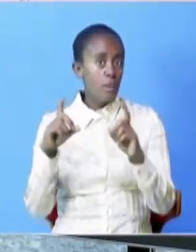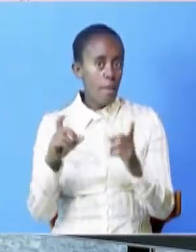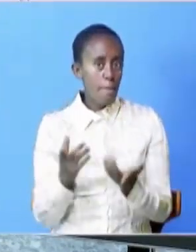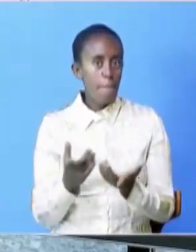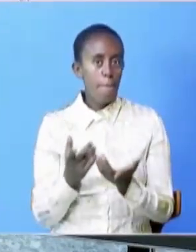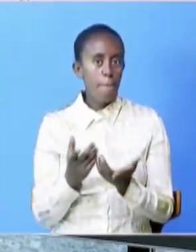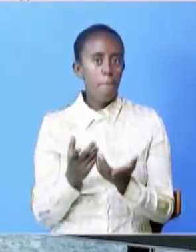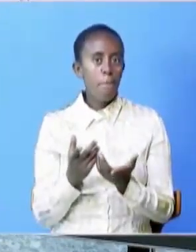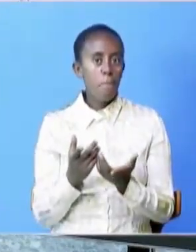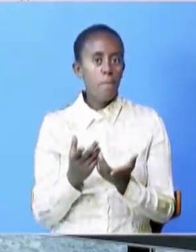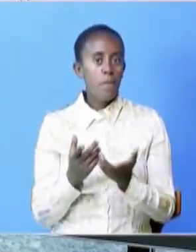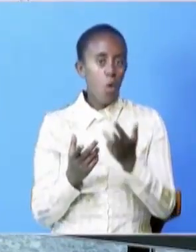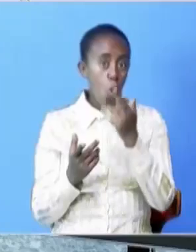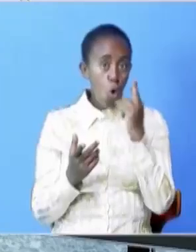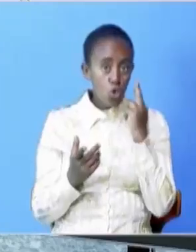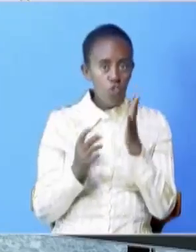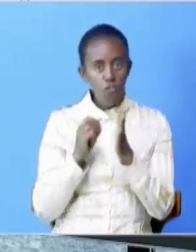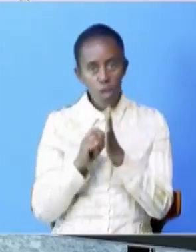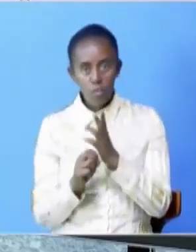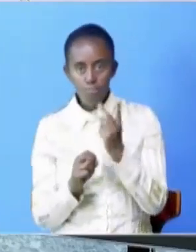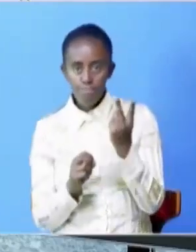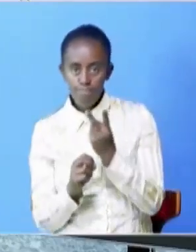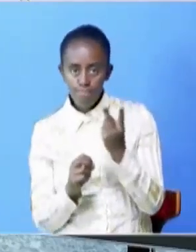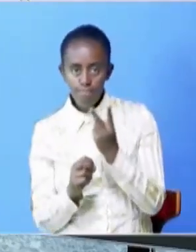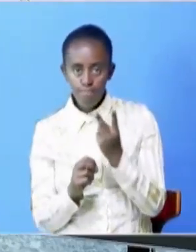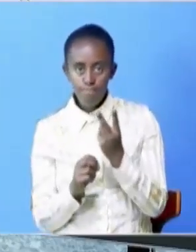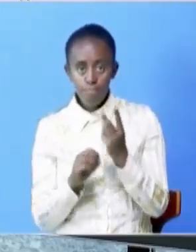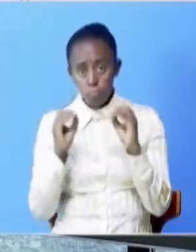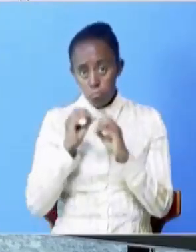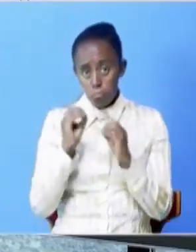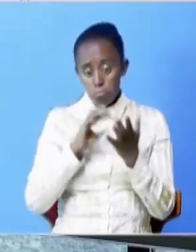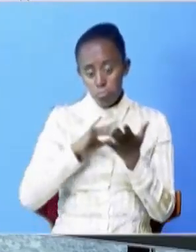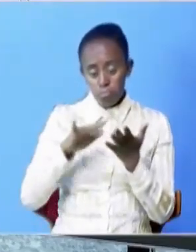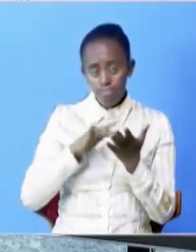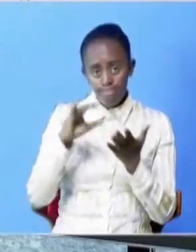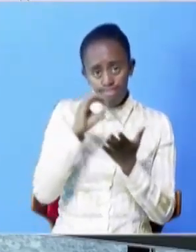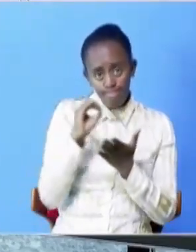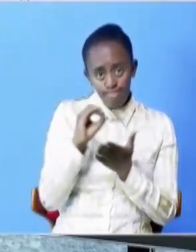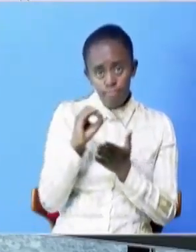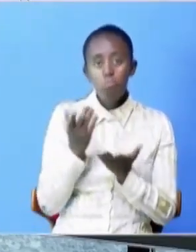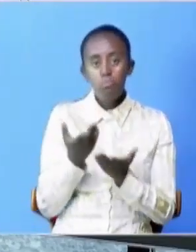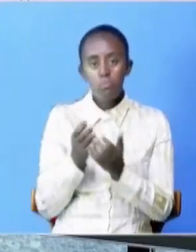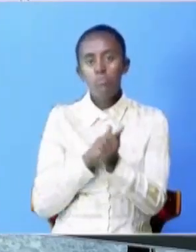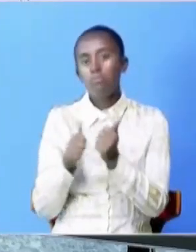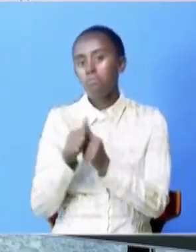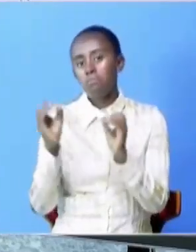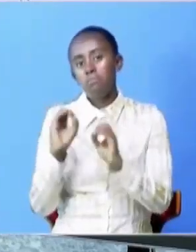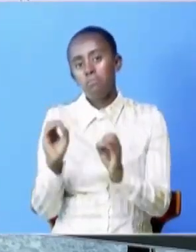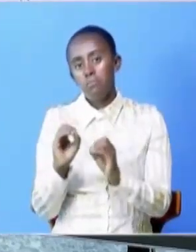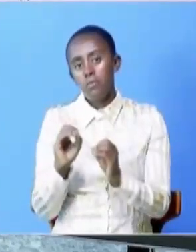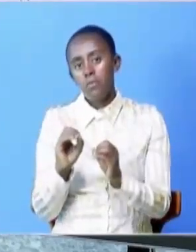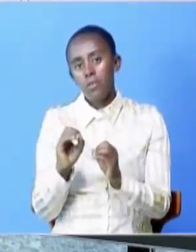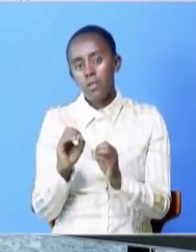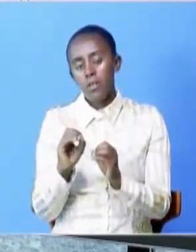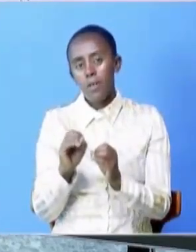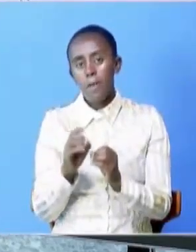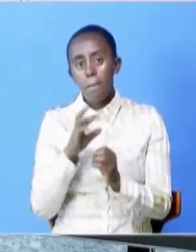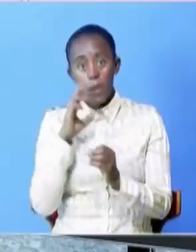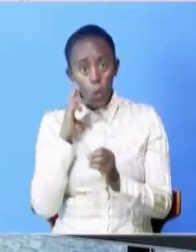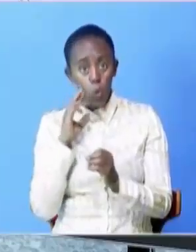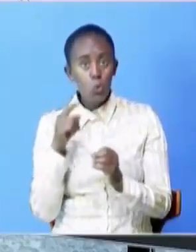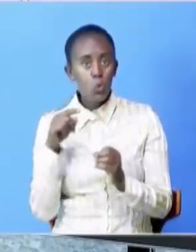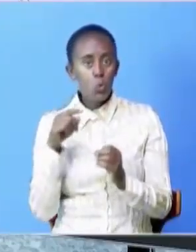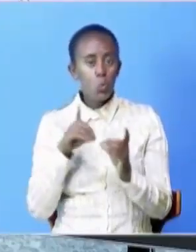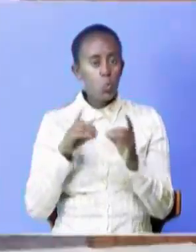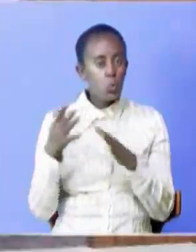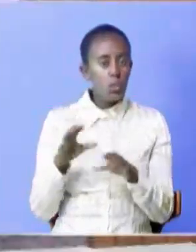what? Cause and effect. It's giving us cause and effect. Because we did not do something, or because we did something,